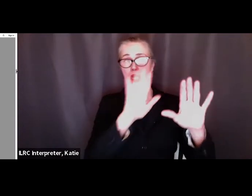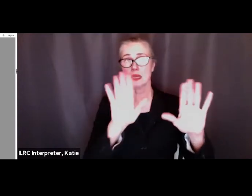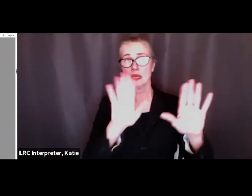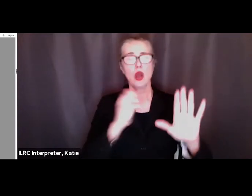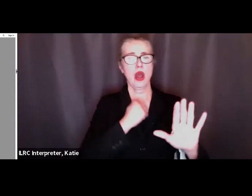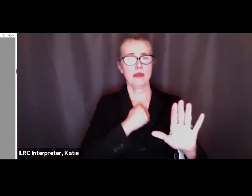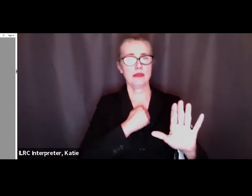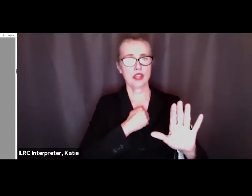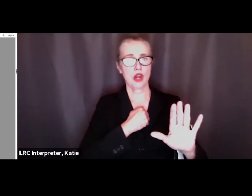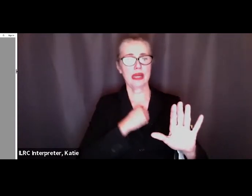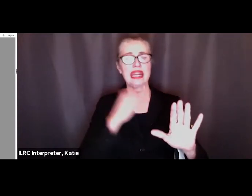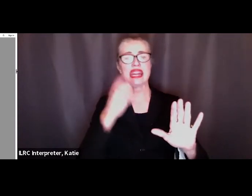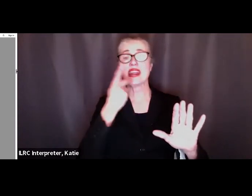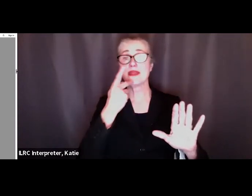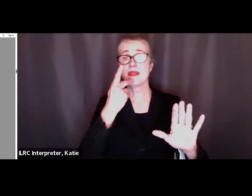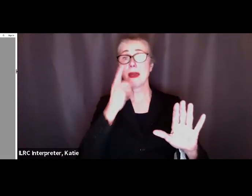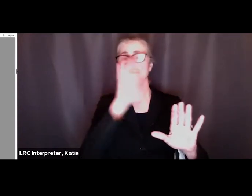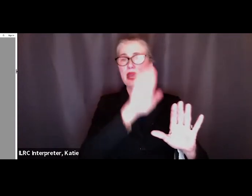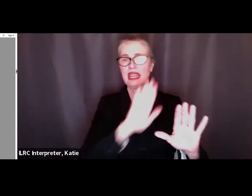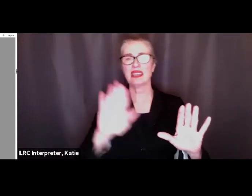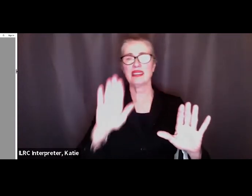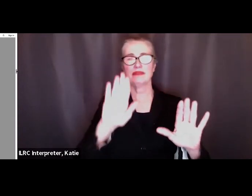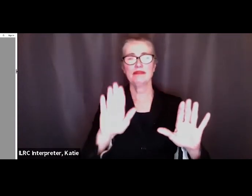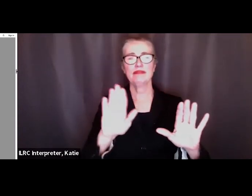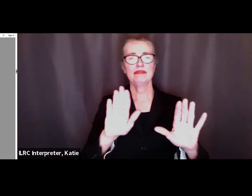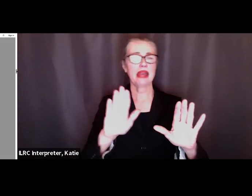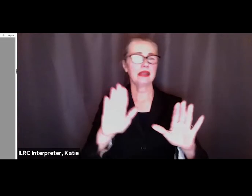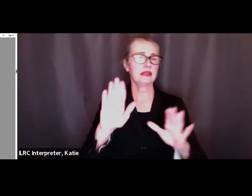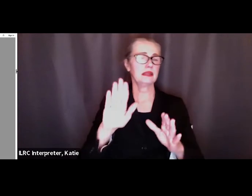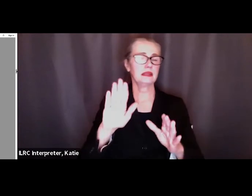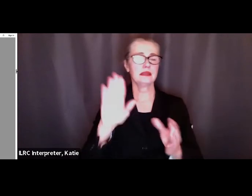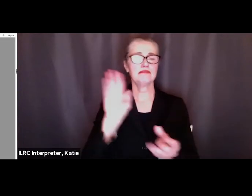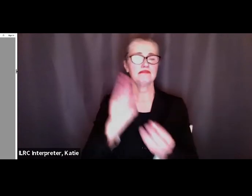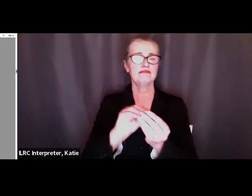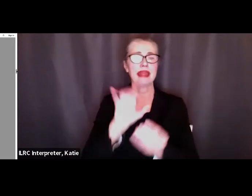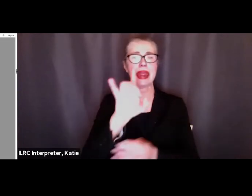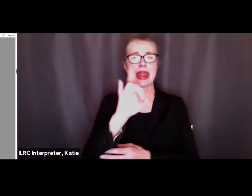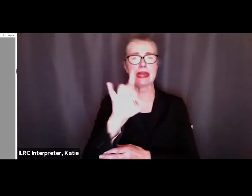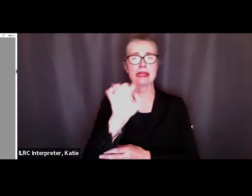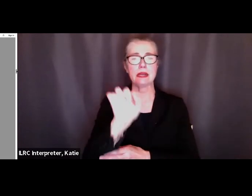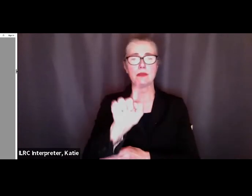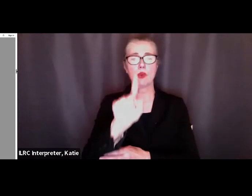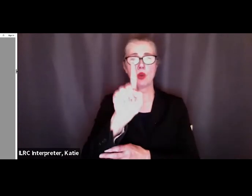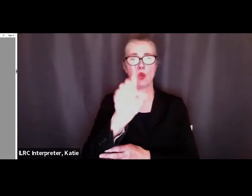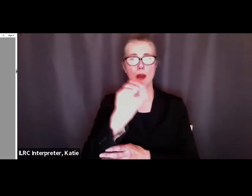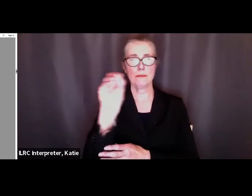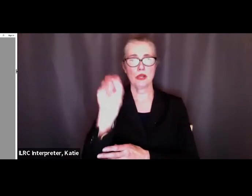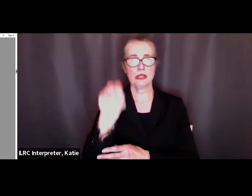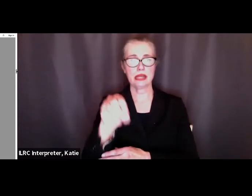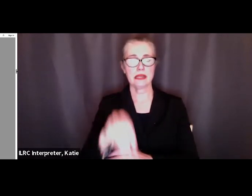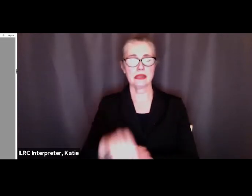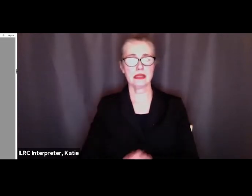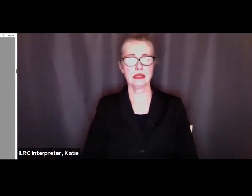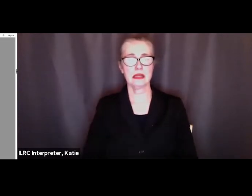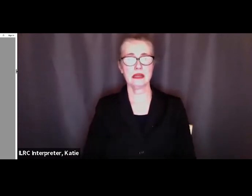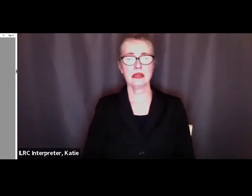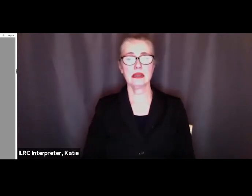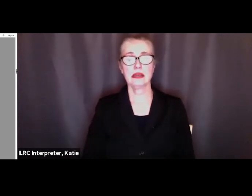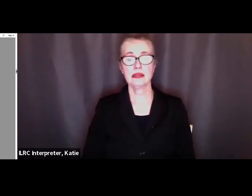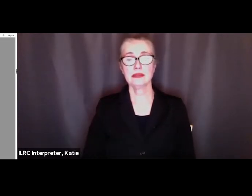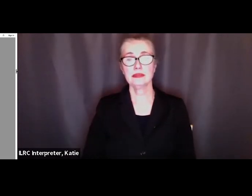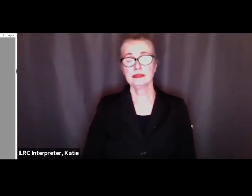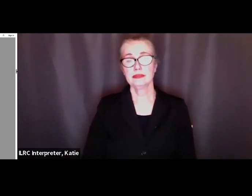the pink there 18.1 um and so what we kind of noticed on this one this